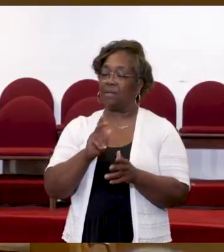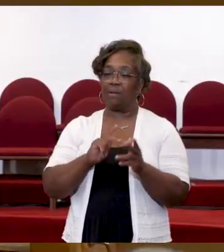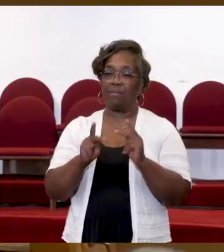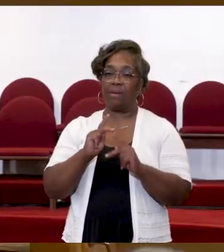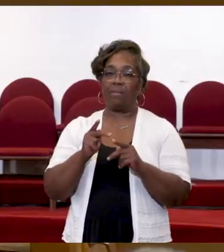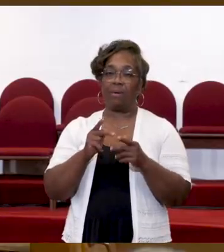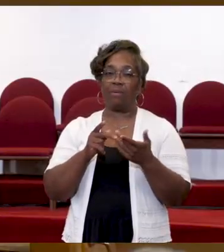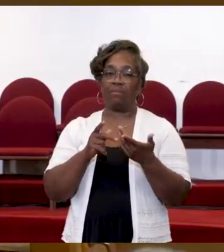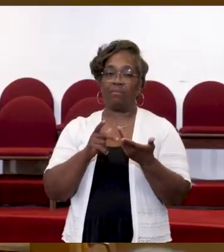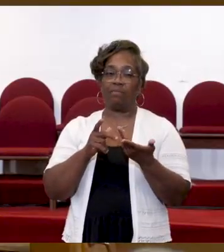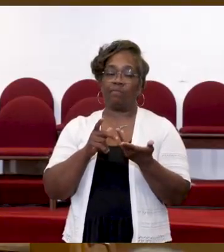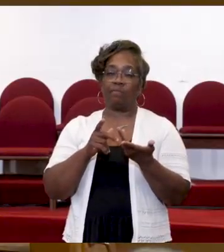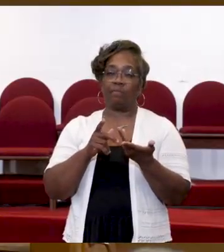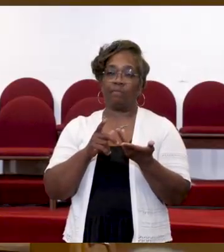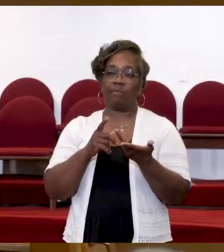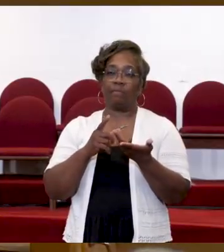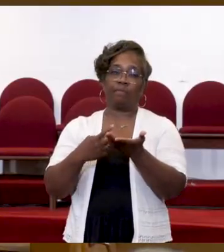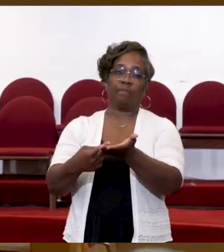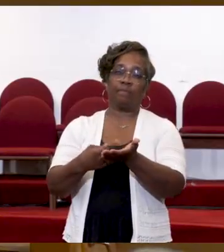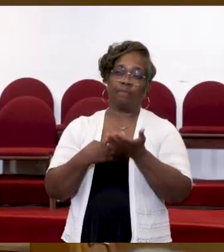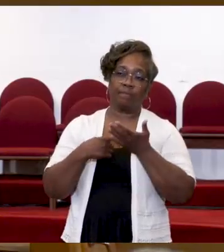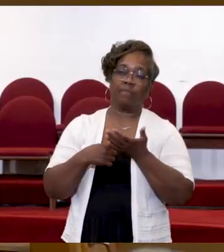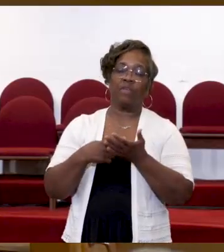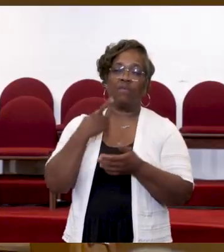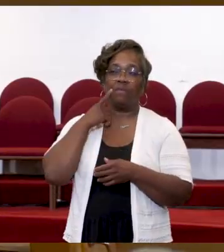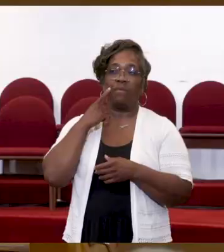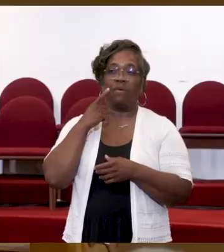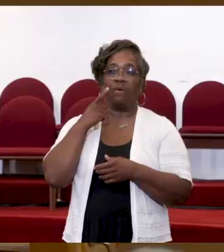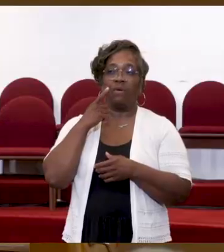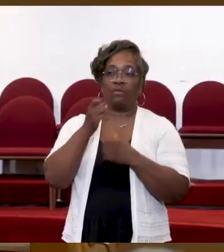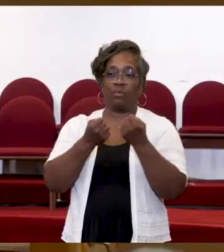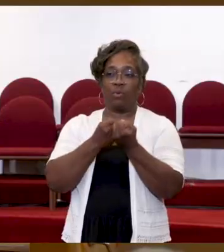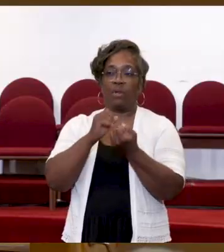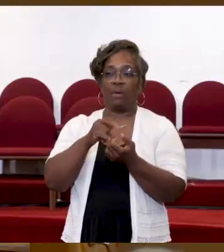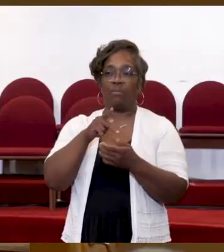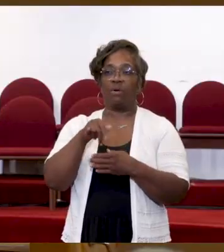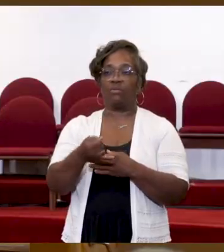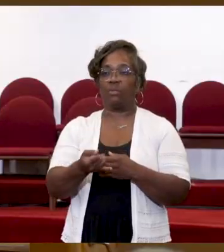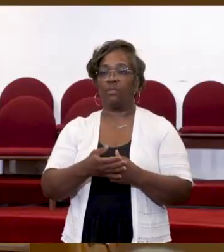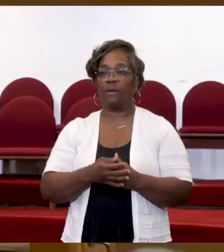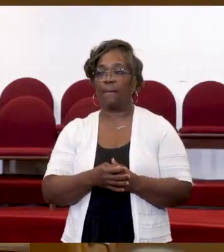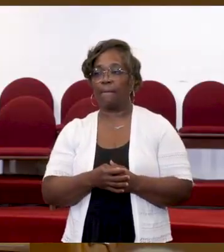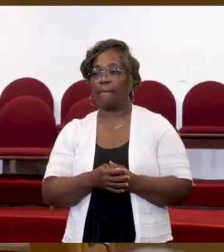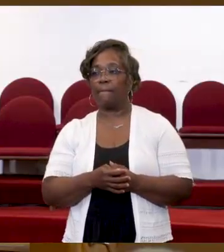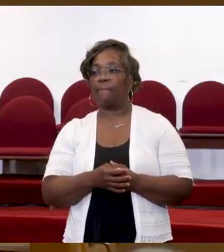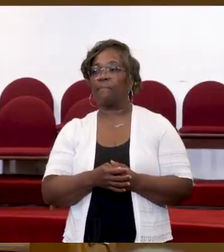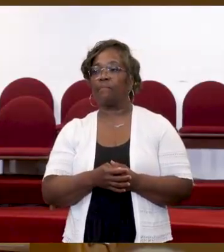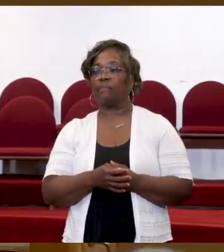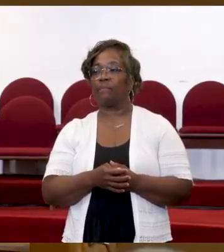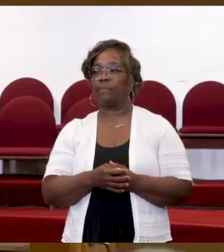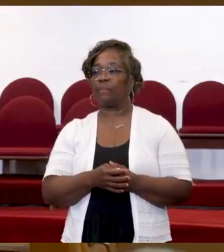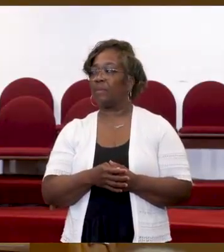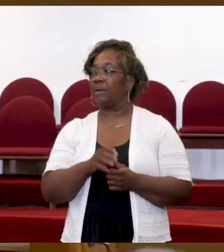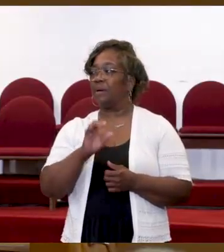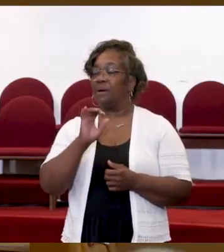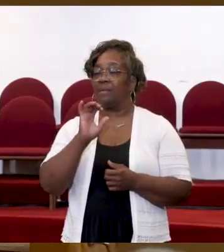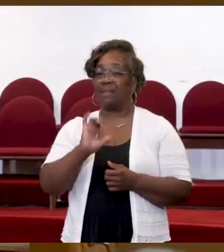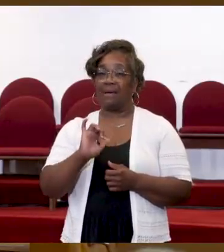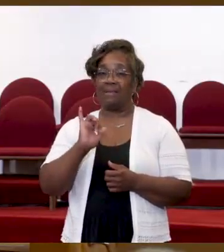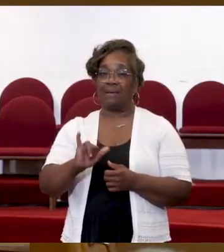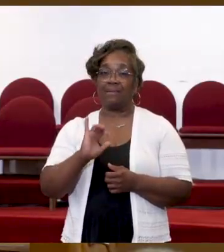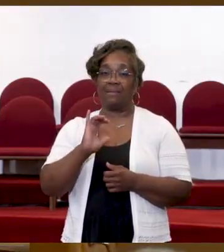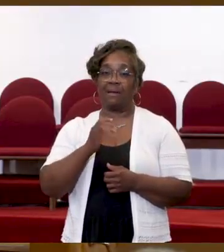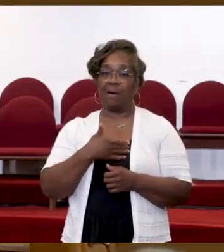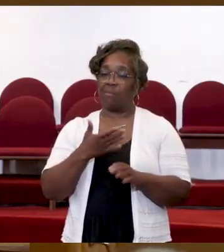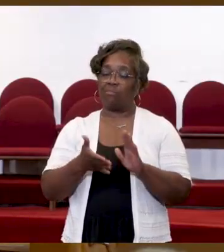of that project, they will come to the neighbors and say, here's what's proposed, and give you a chance to get input. That's the way we've operated on the major